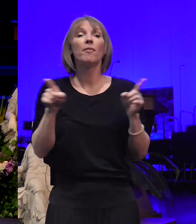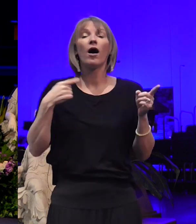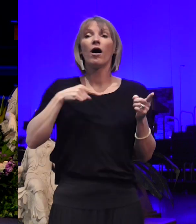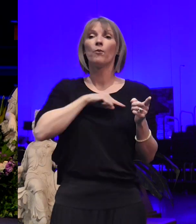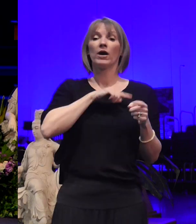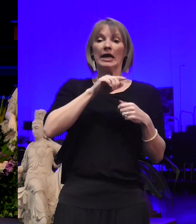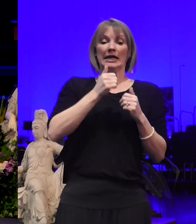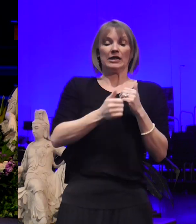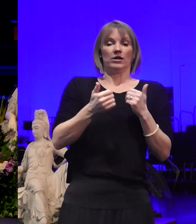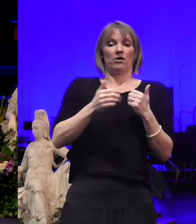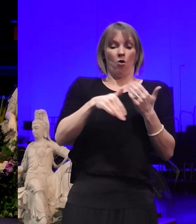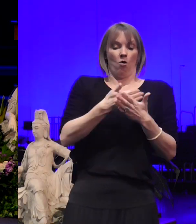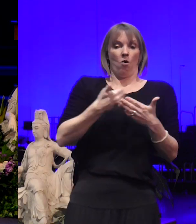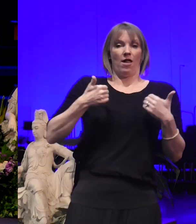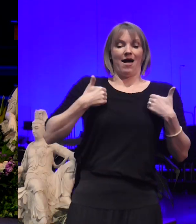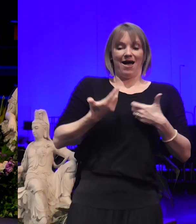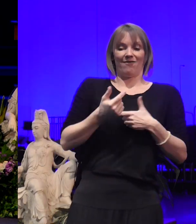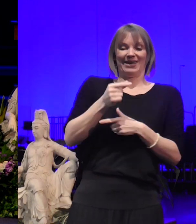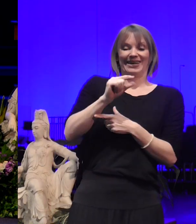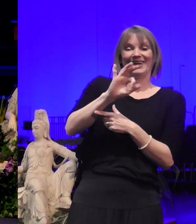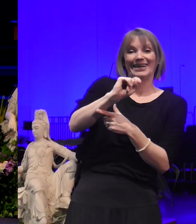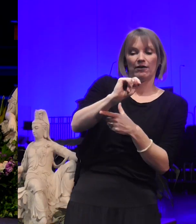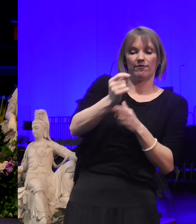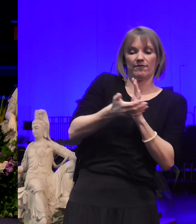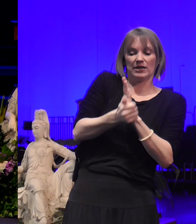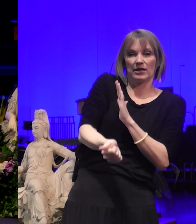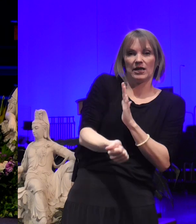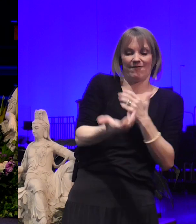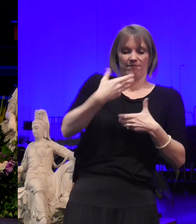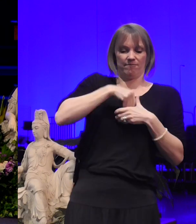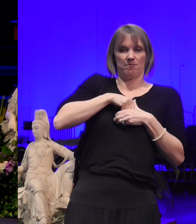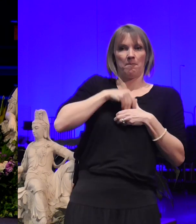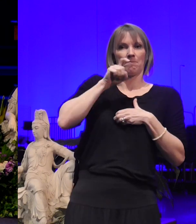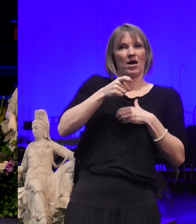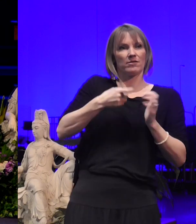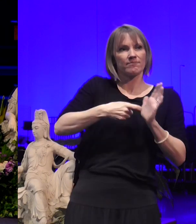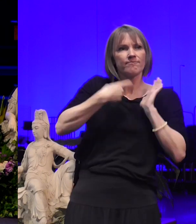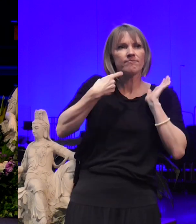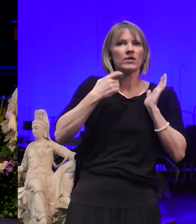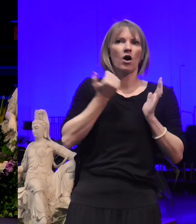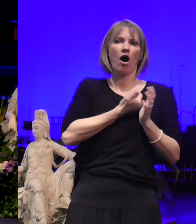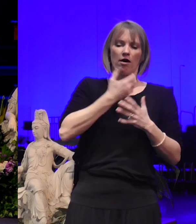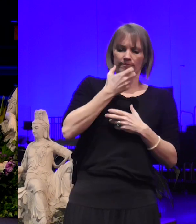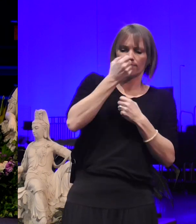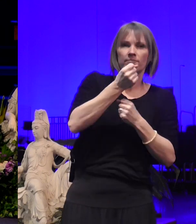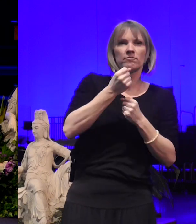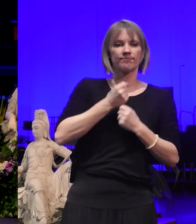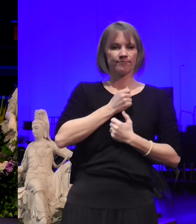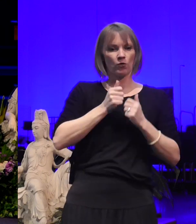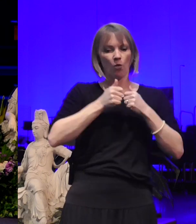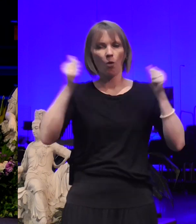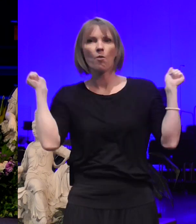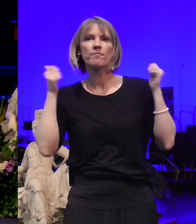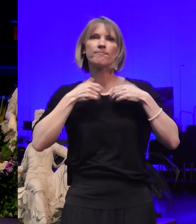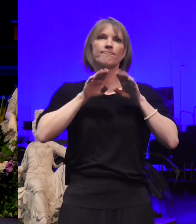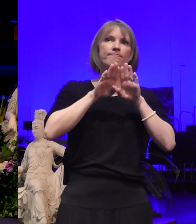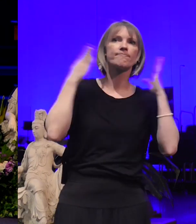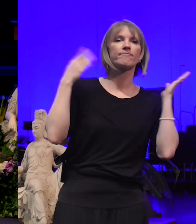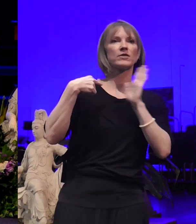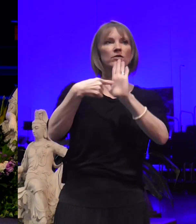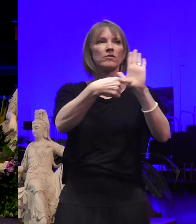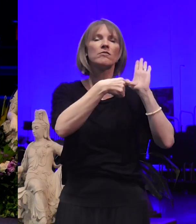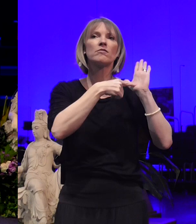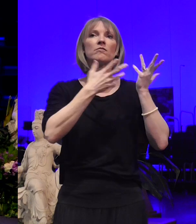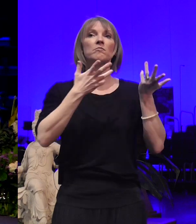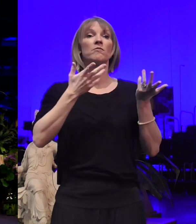these gifts that require a certain amount of courage to unearth and to bring forth. For you, it could